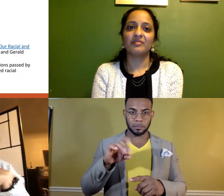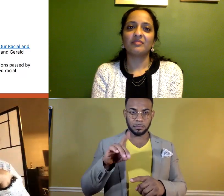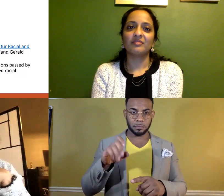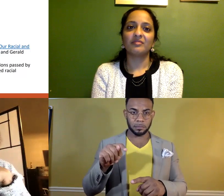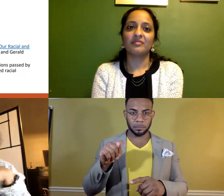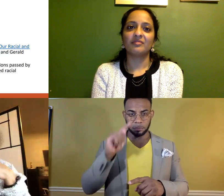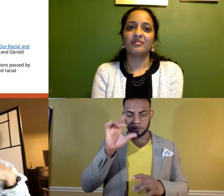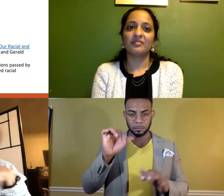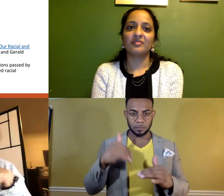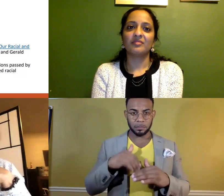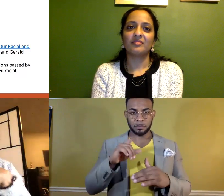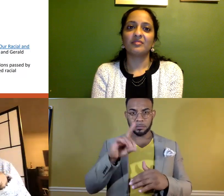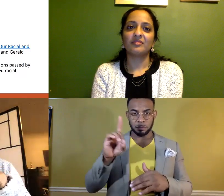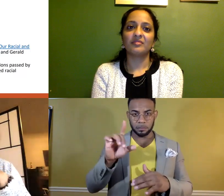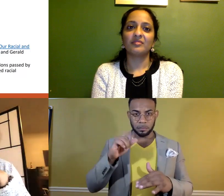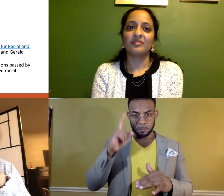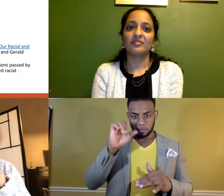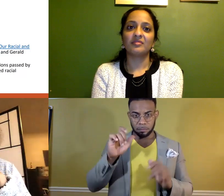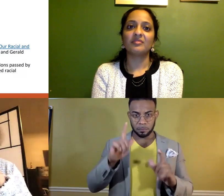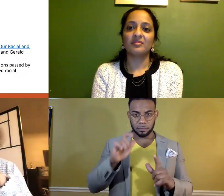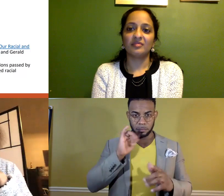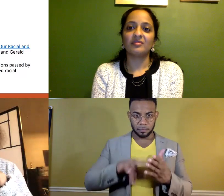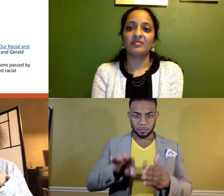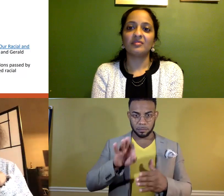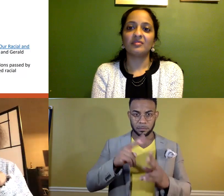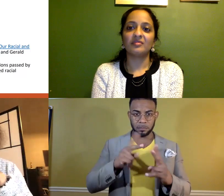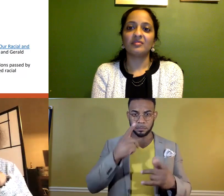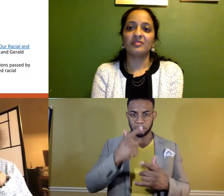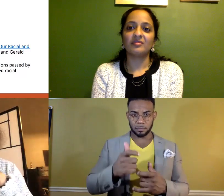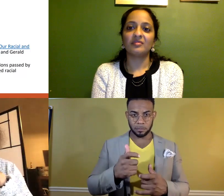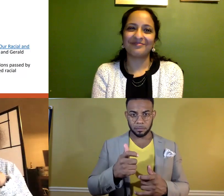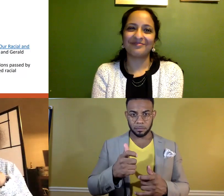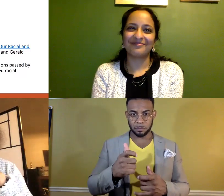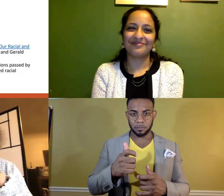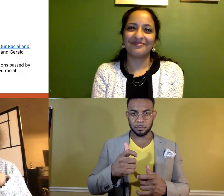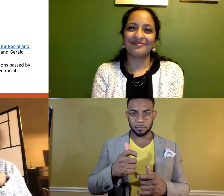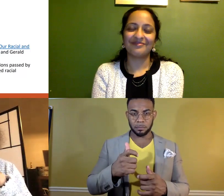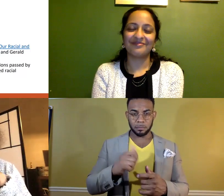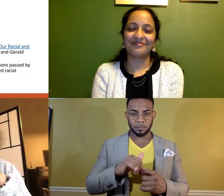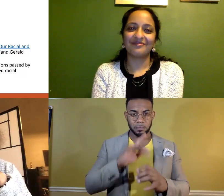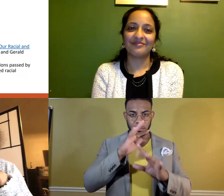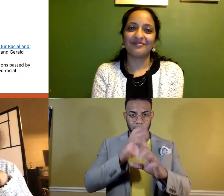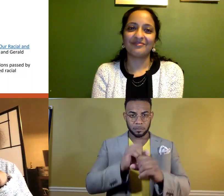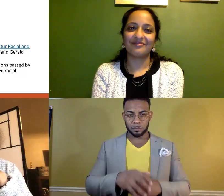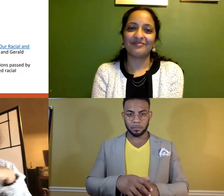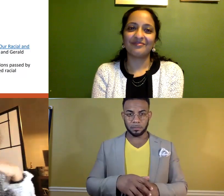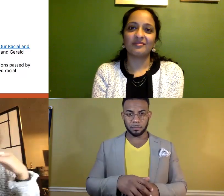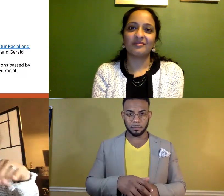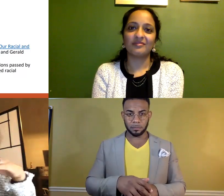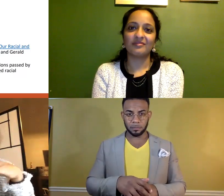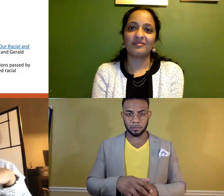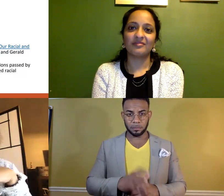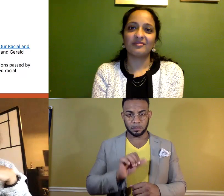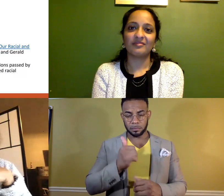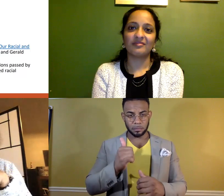that they have on democracy, which I think you all will find very interesting and fascinating. The other